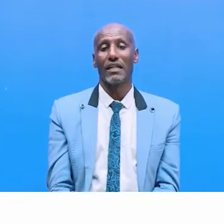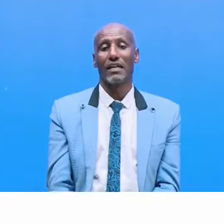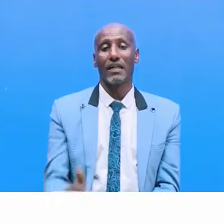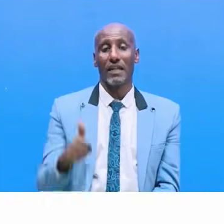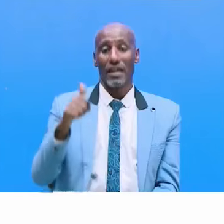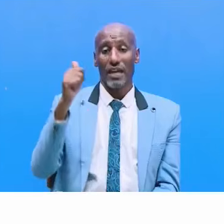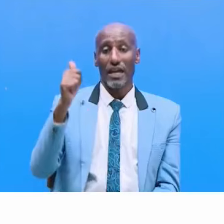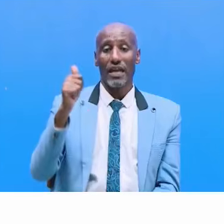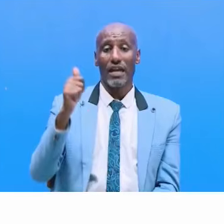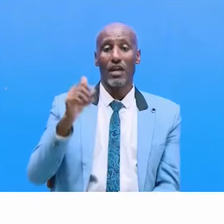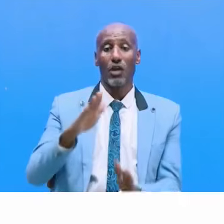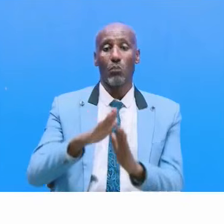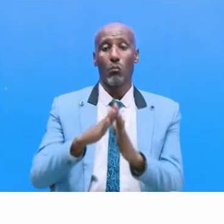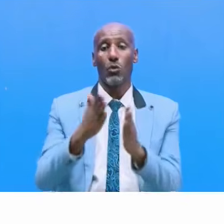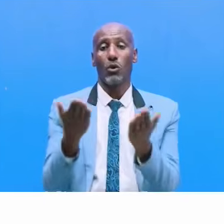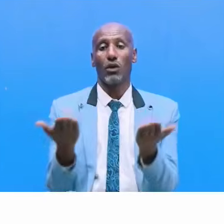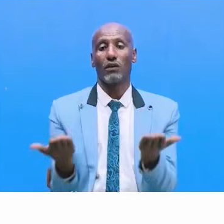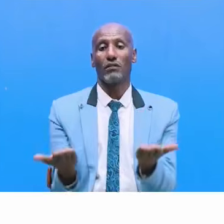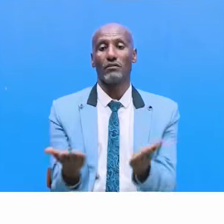book.